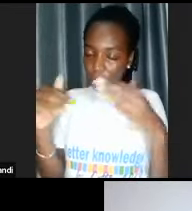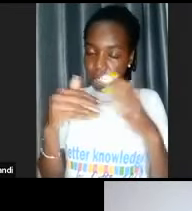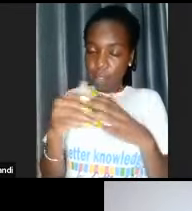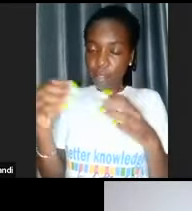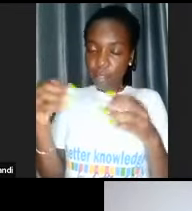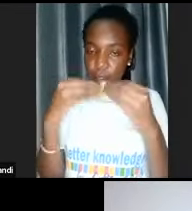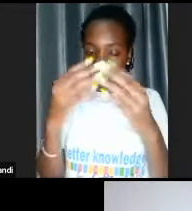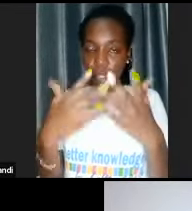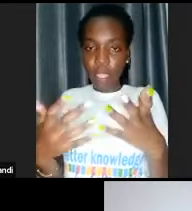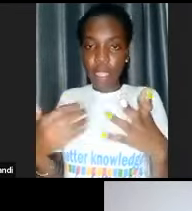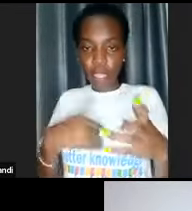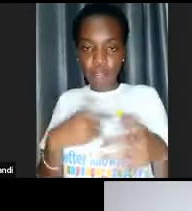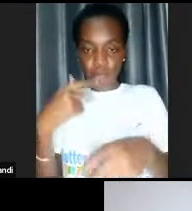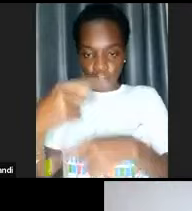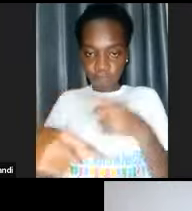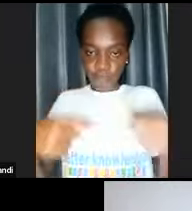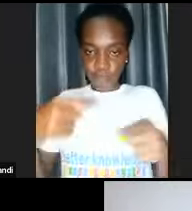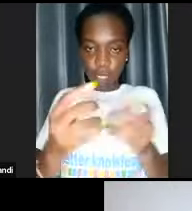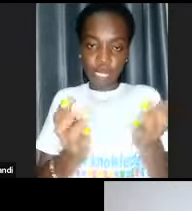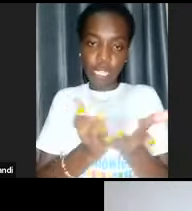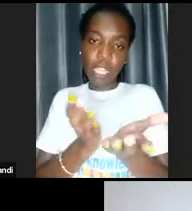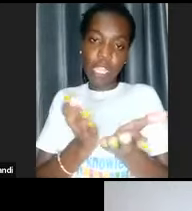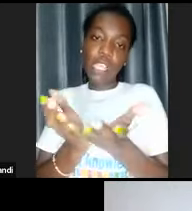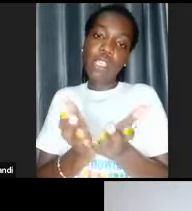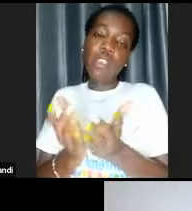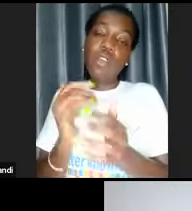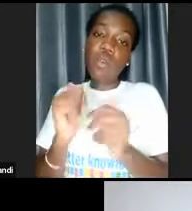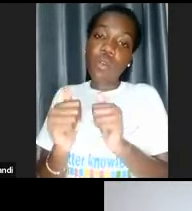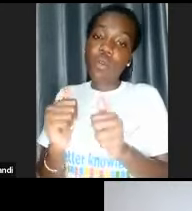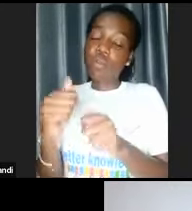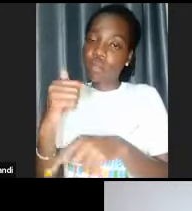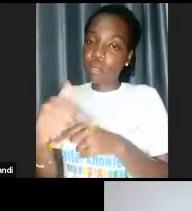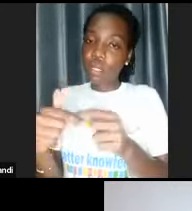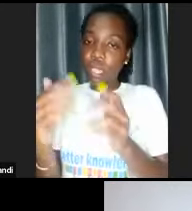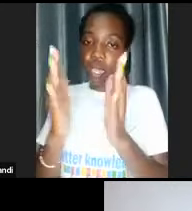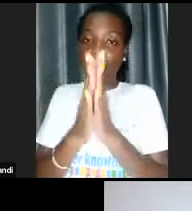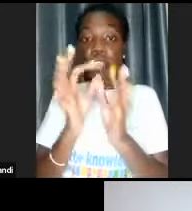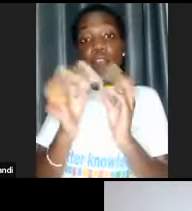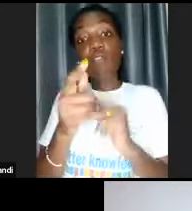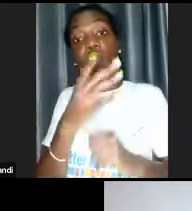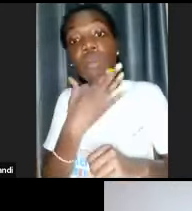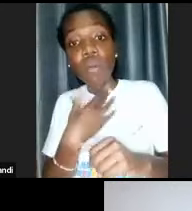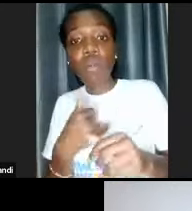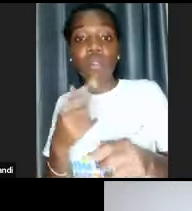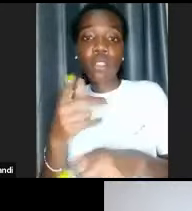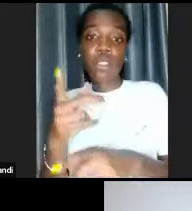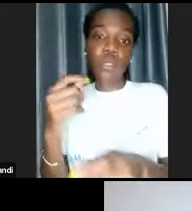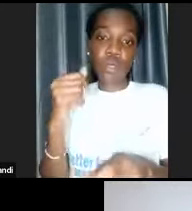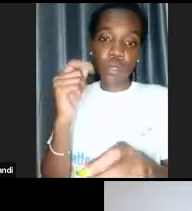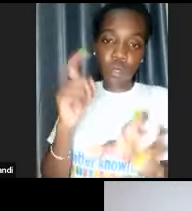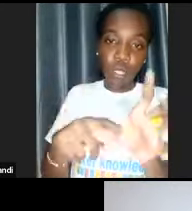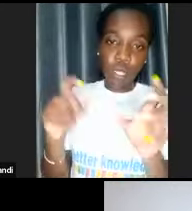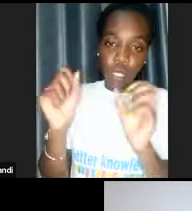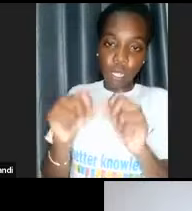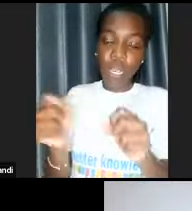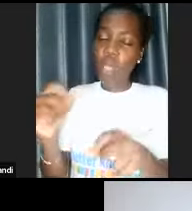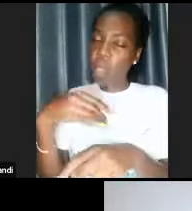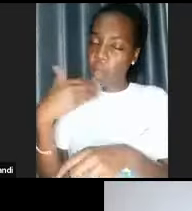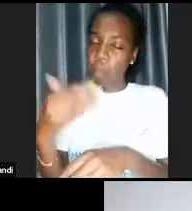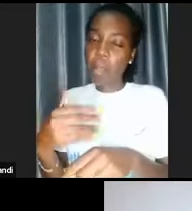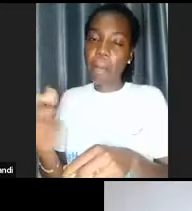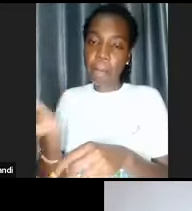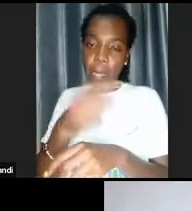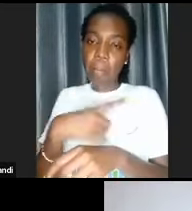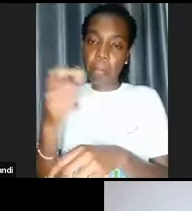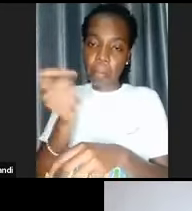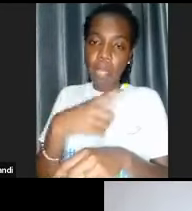right now, which now the next intake will be in June. So if you want to get the personalized one, then of course you have to time every even month. You'll be able to